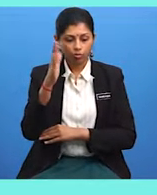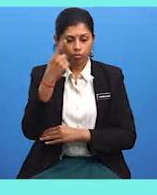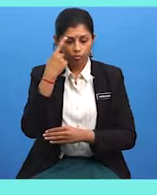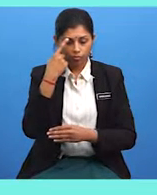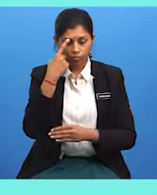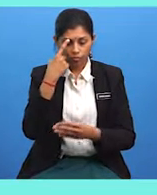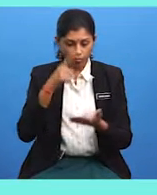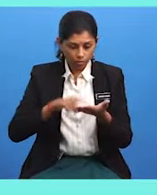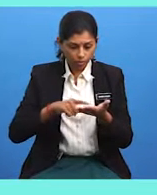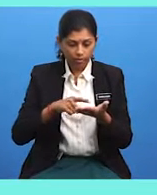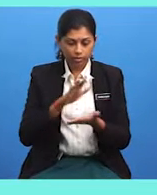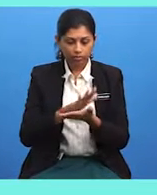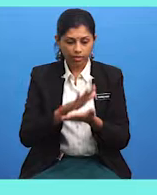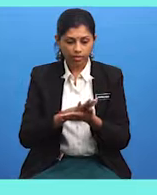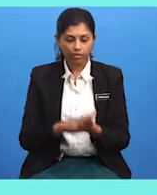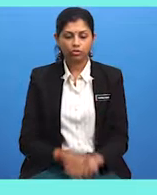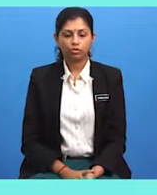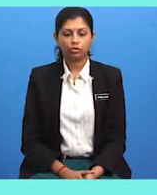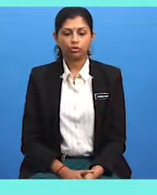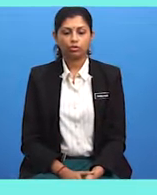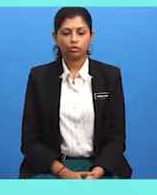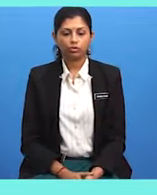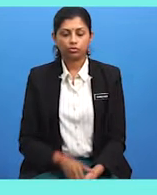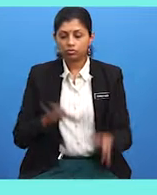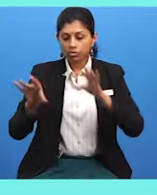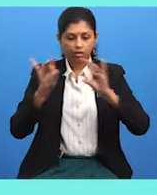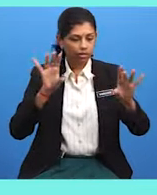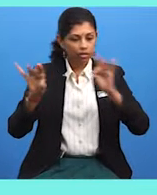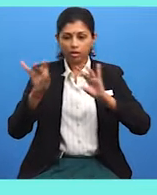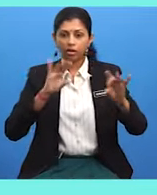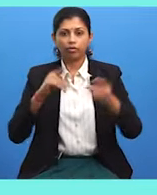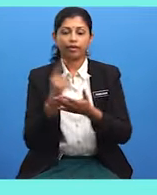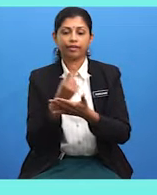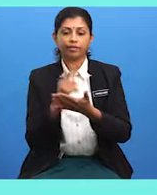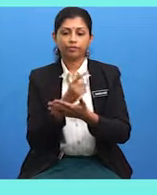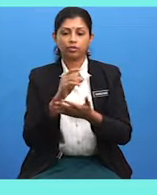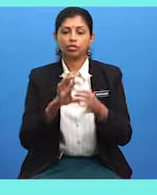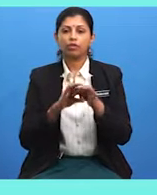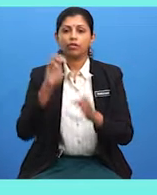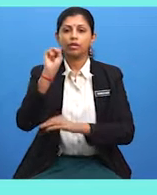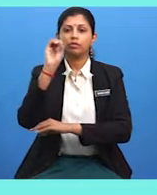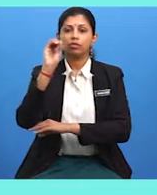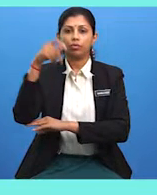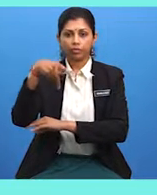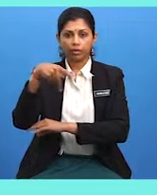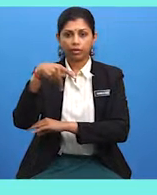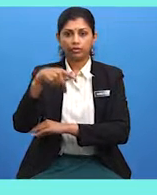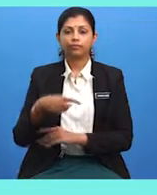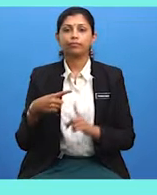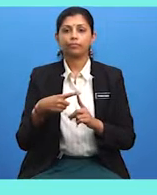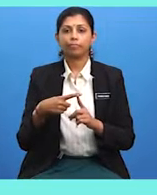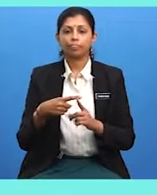schools at random to gauge the efficacy of the Standard Operating Procedures, SOP, to